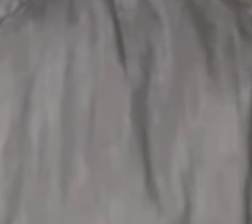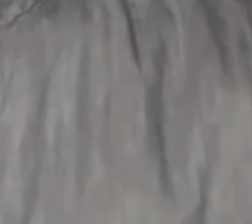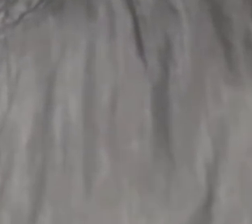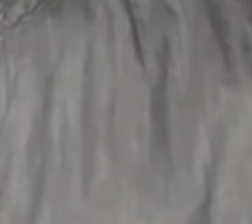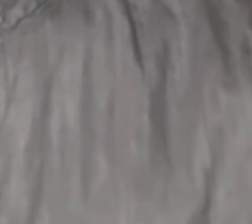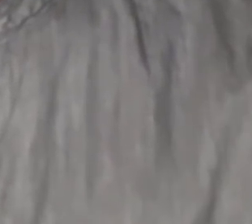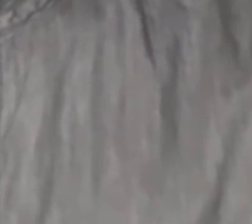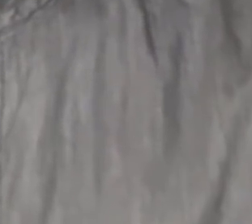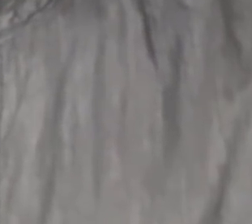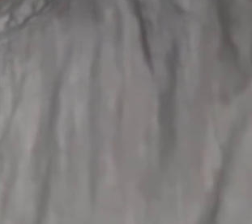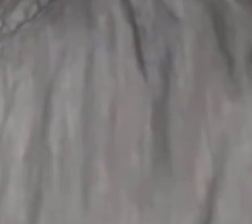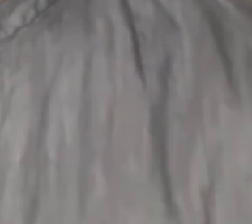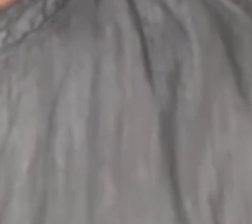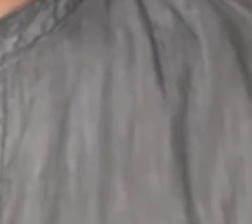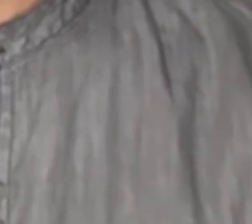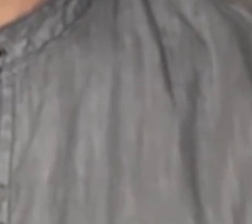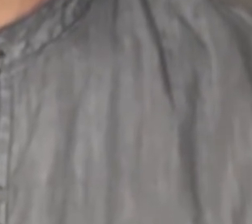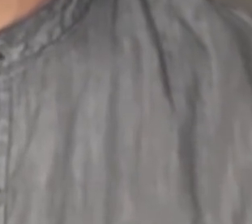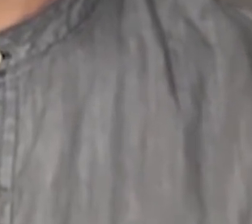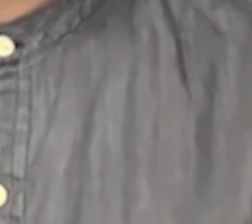The different